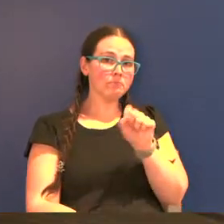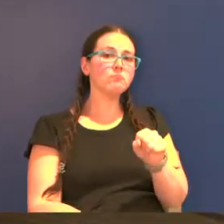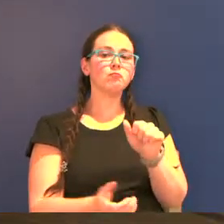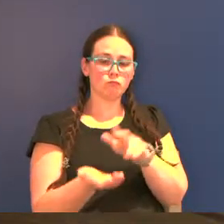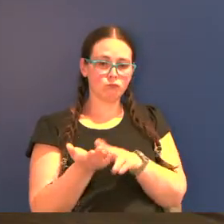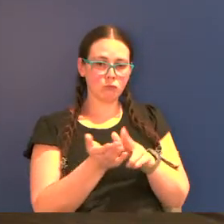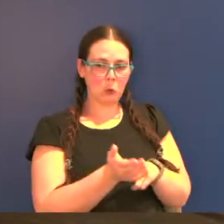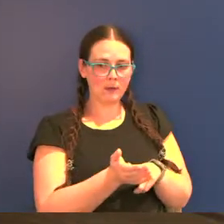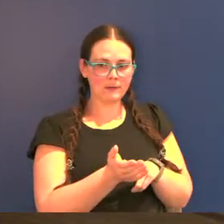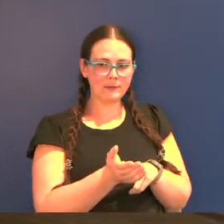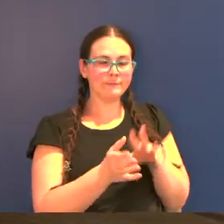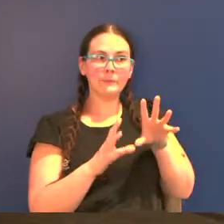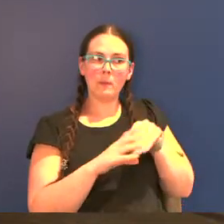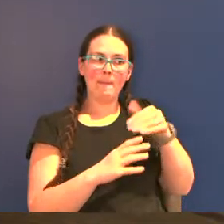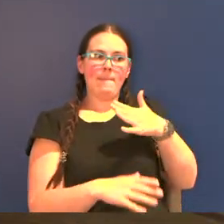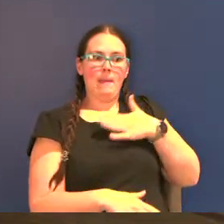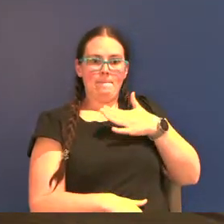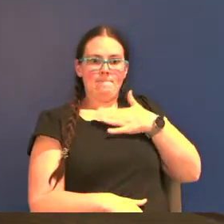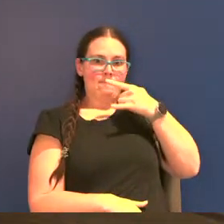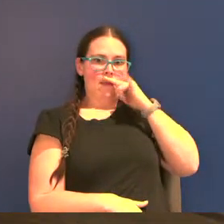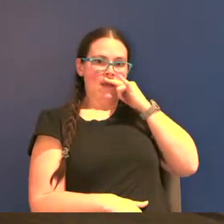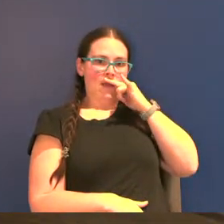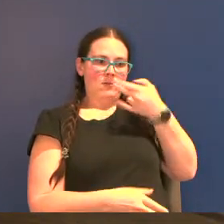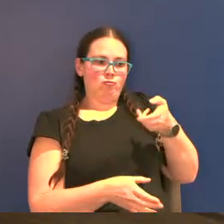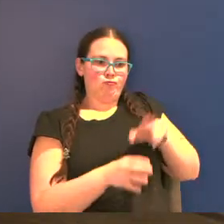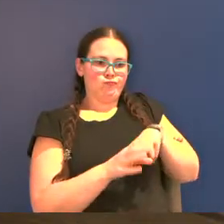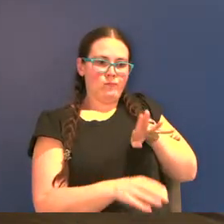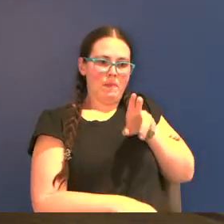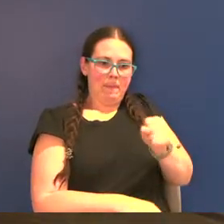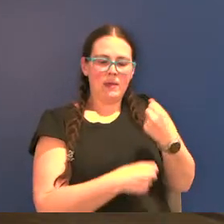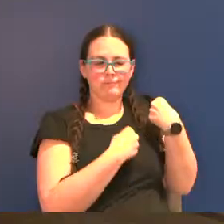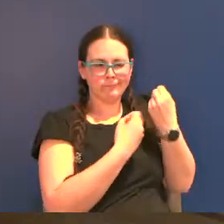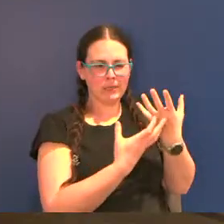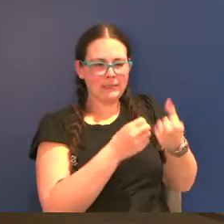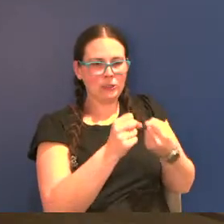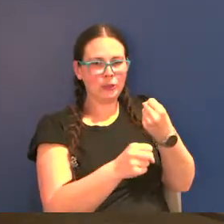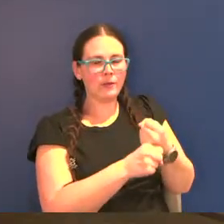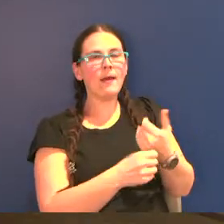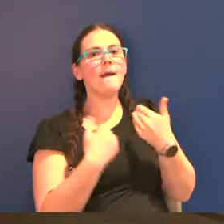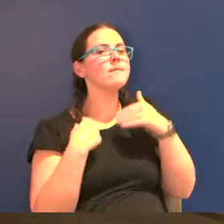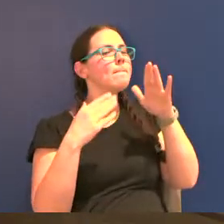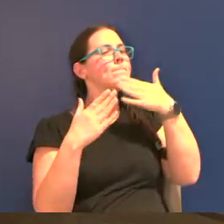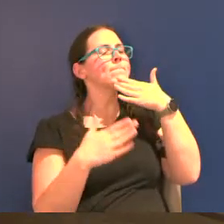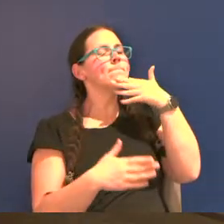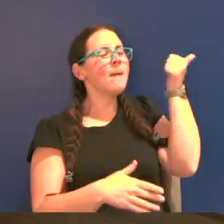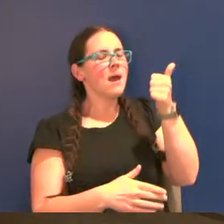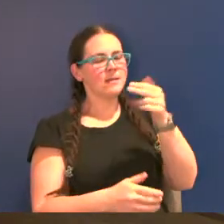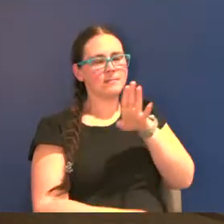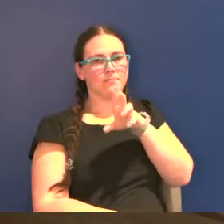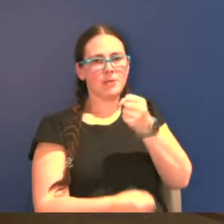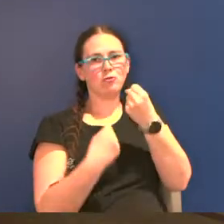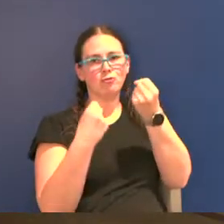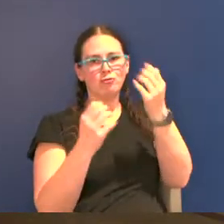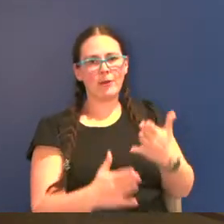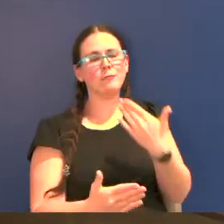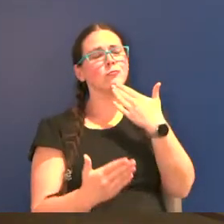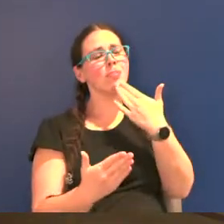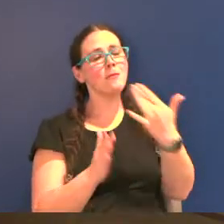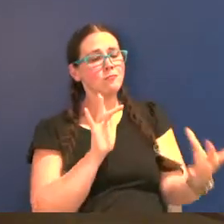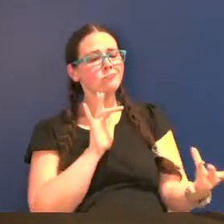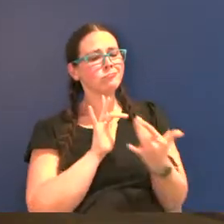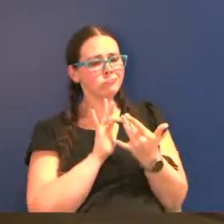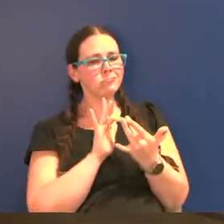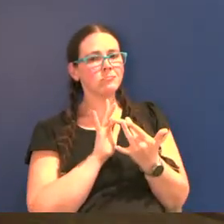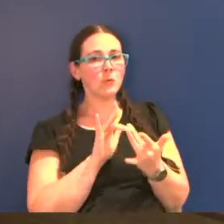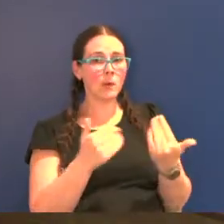My own kids have ridden the school bus for many years, and they've had the best bus driver. So thank you for reaching out to us. I know we've